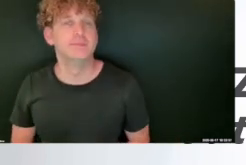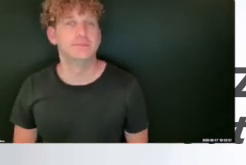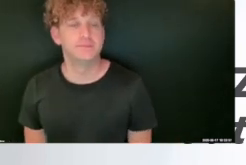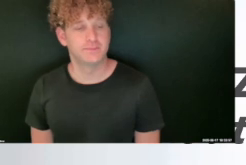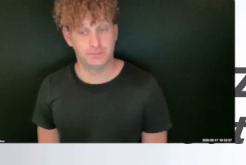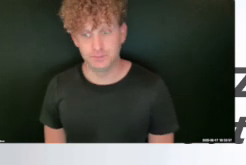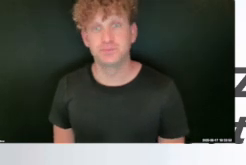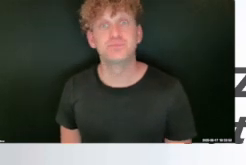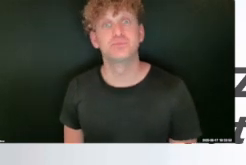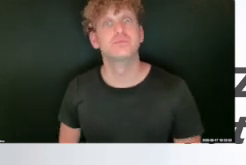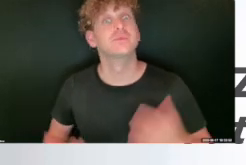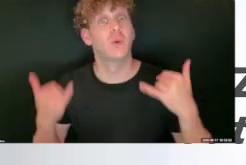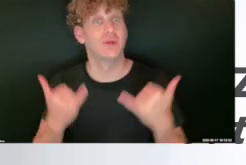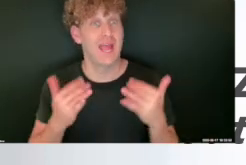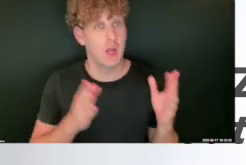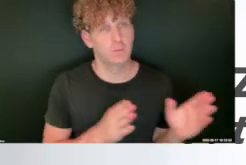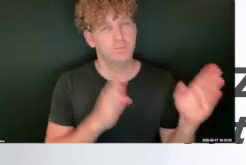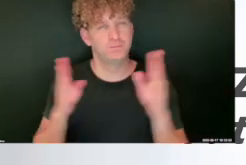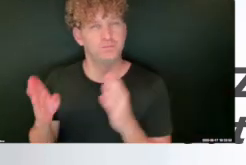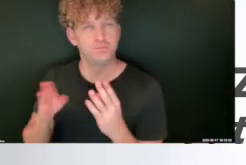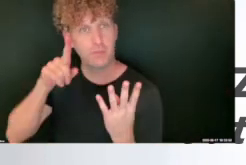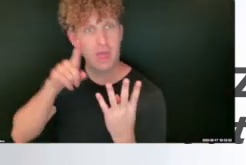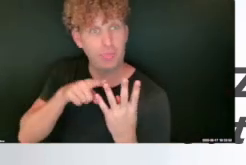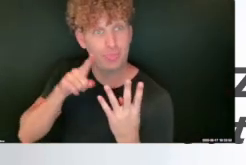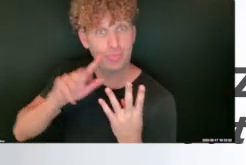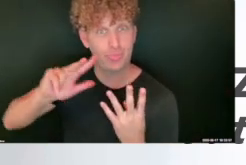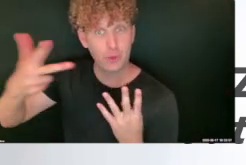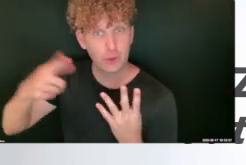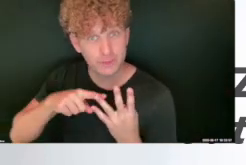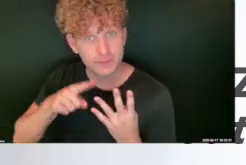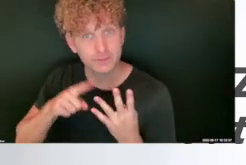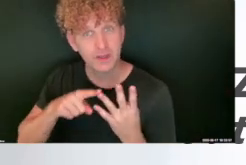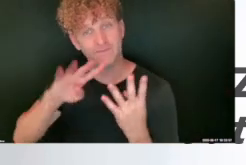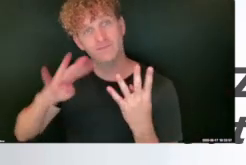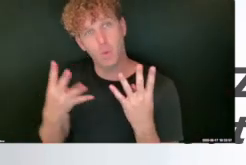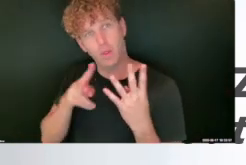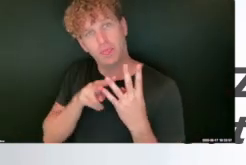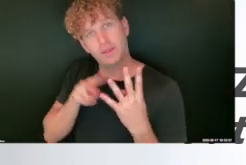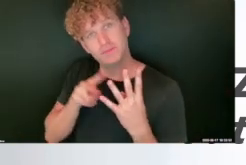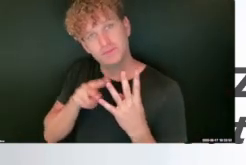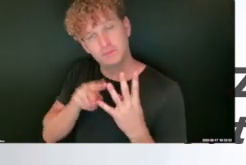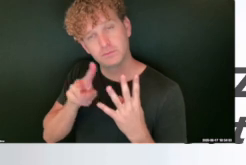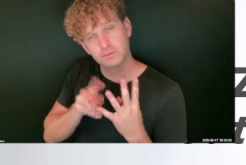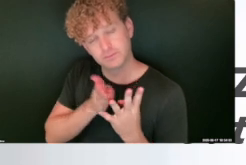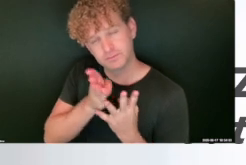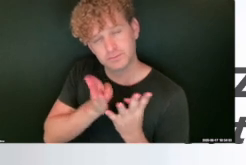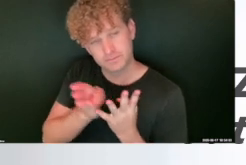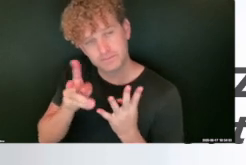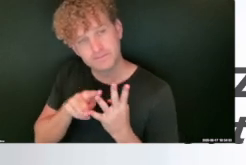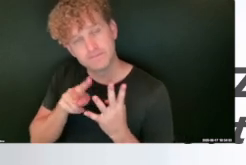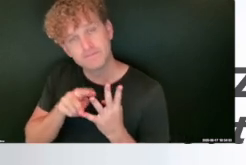repurposing projects would be an energy storage backup that is on the repair facility site, near